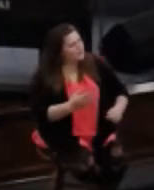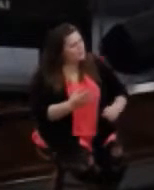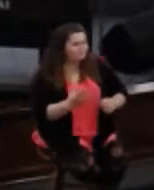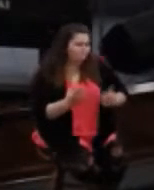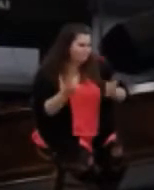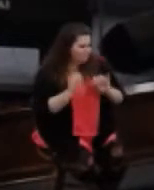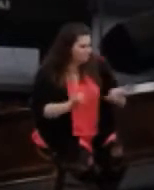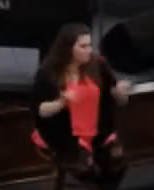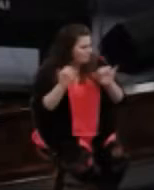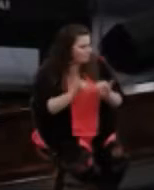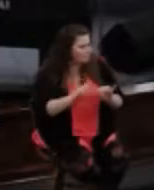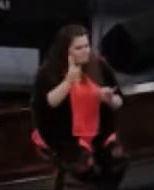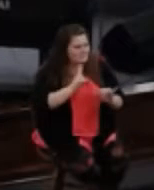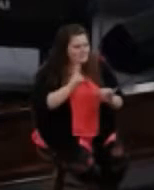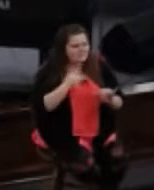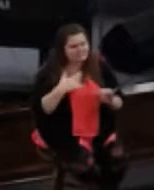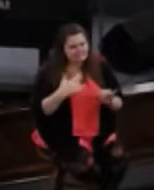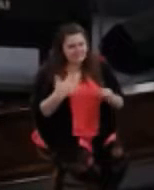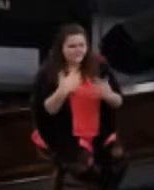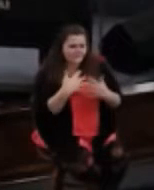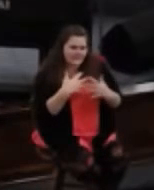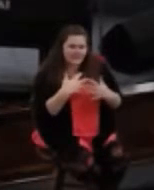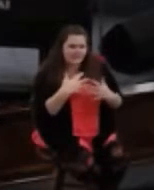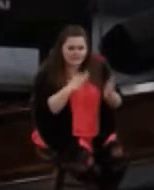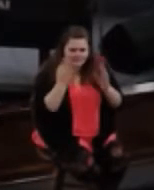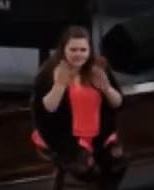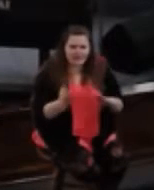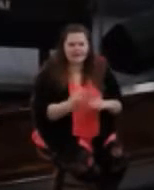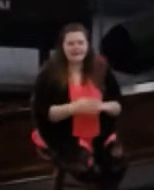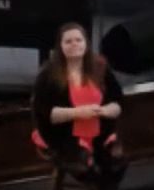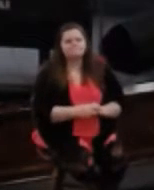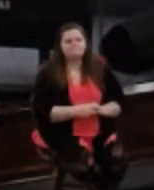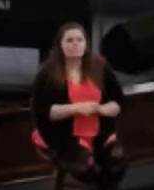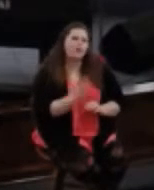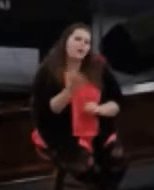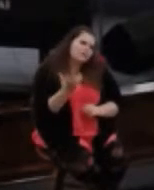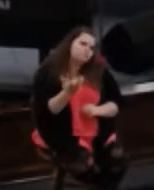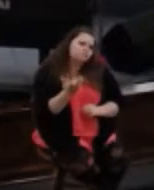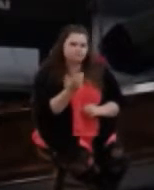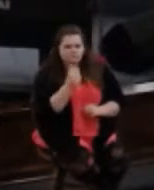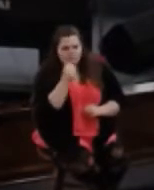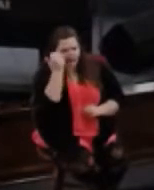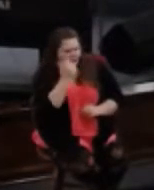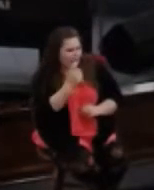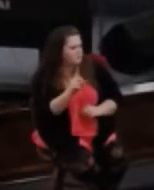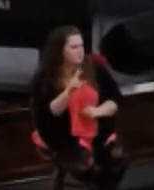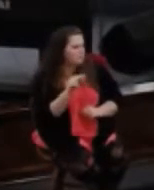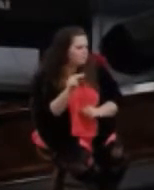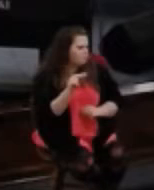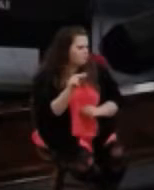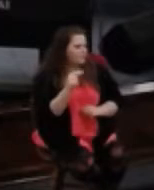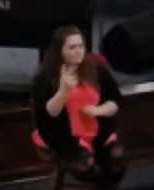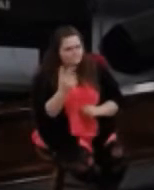thing that most people fear death. Well, not everyone.